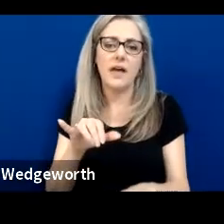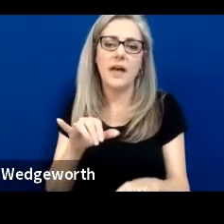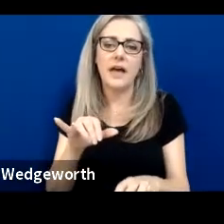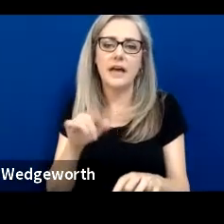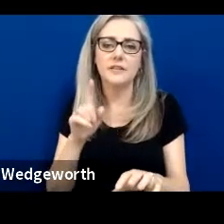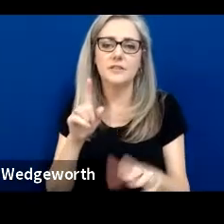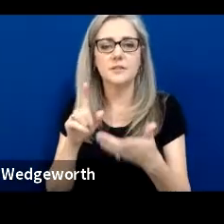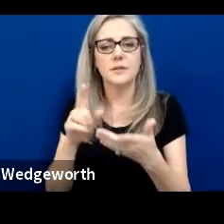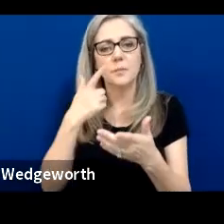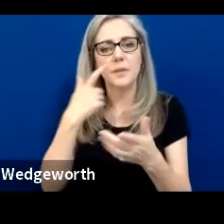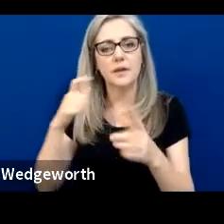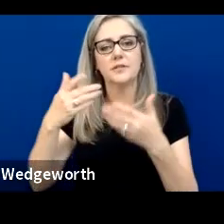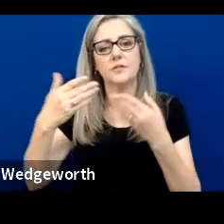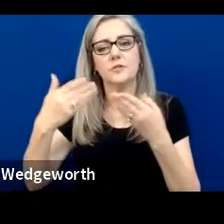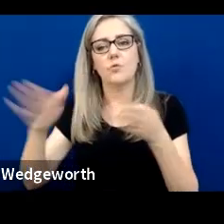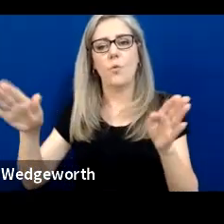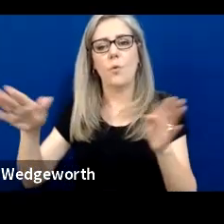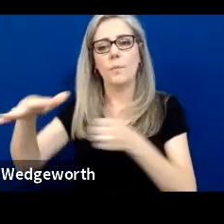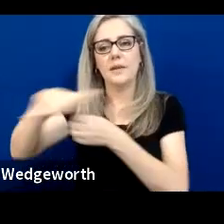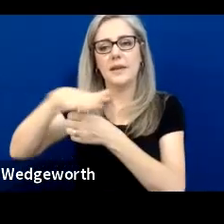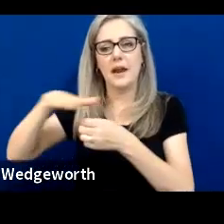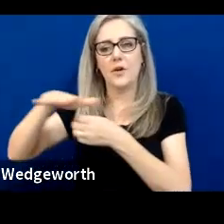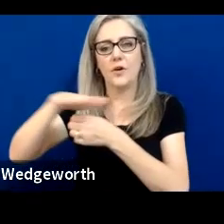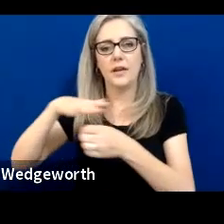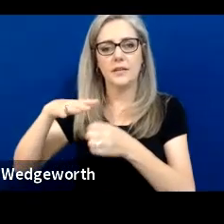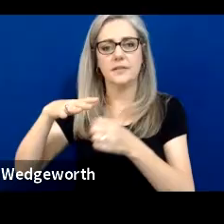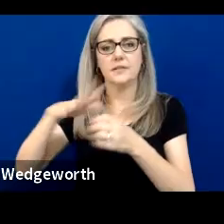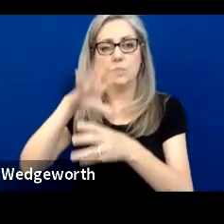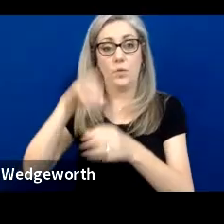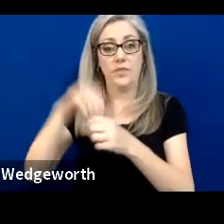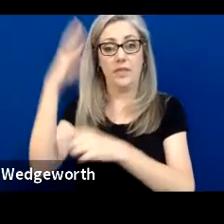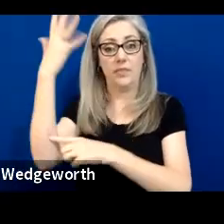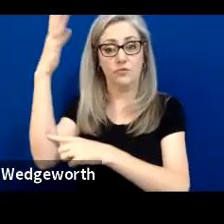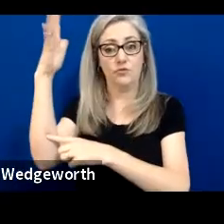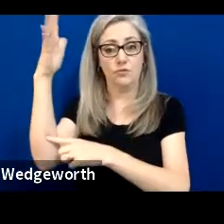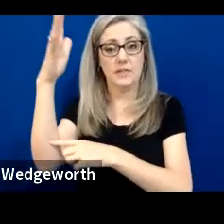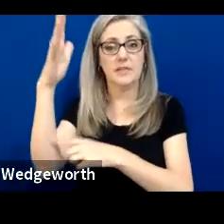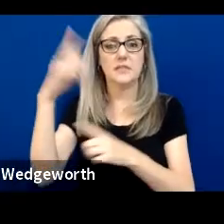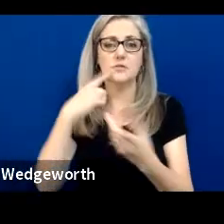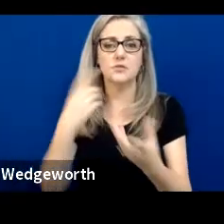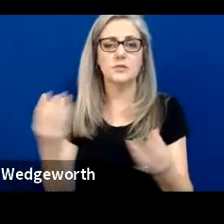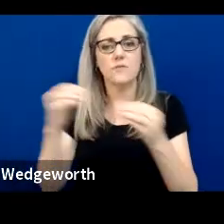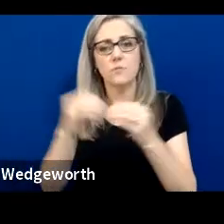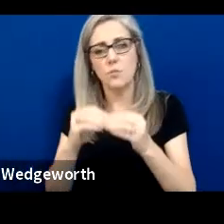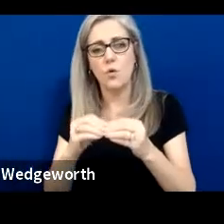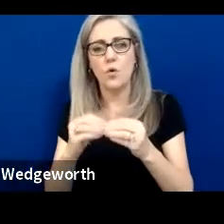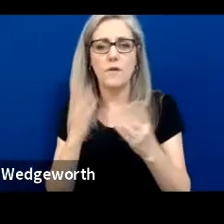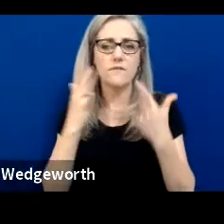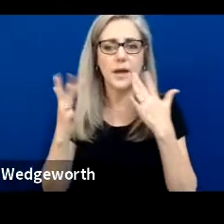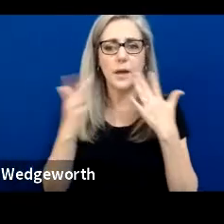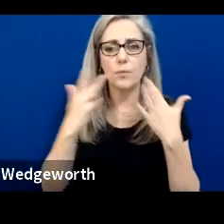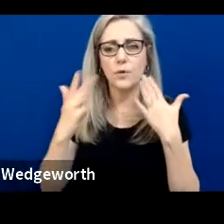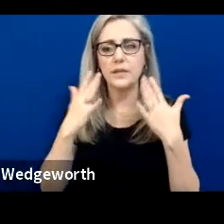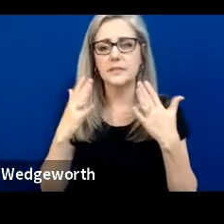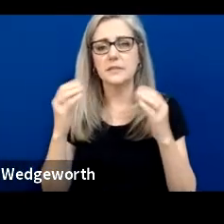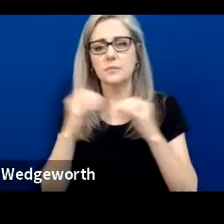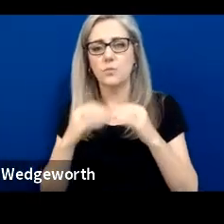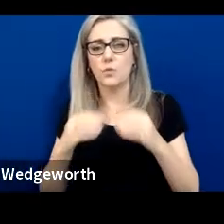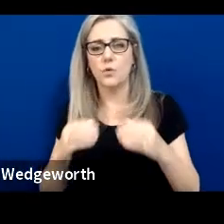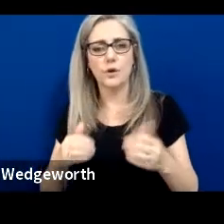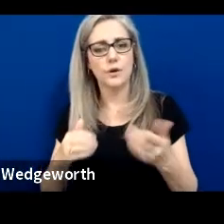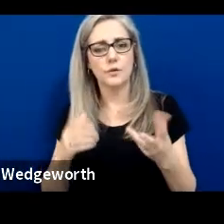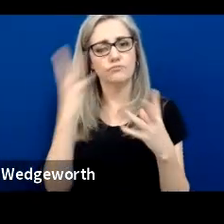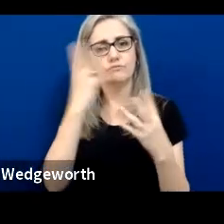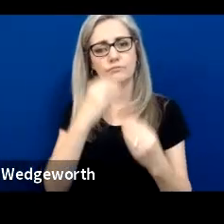open areas that are within the tree canopy, just to bring some more vibrance and life into the park. And then